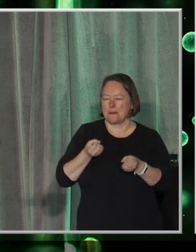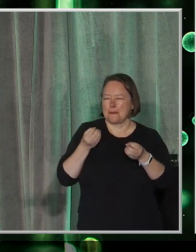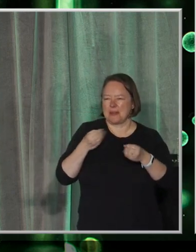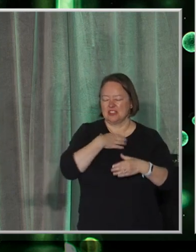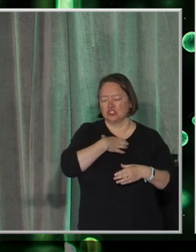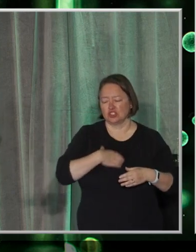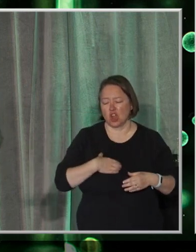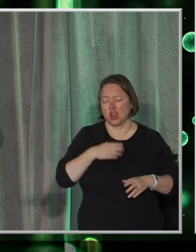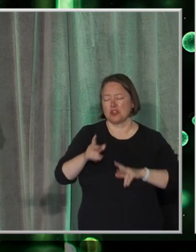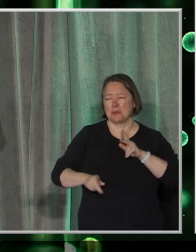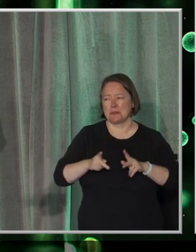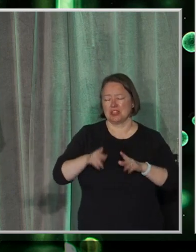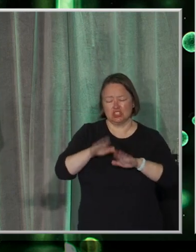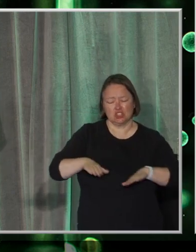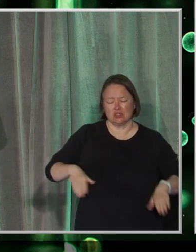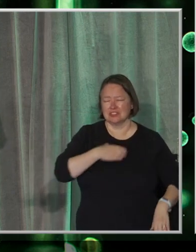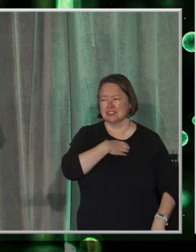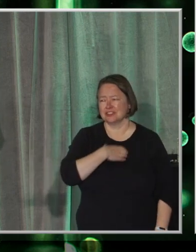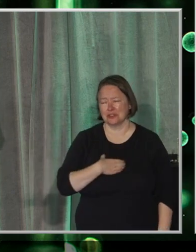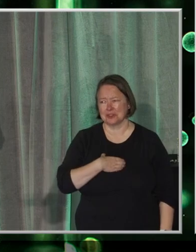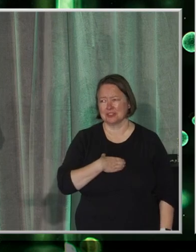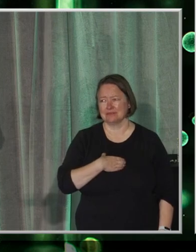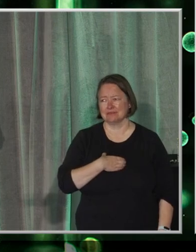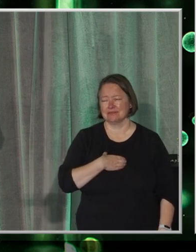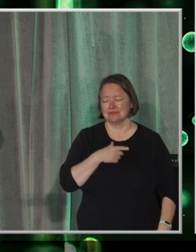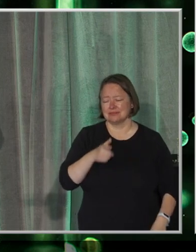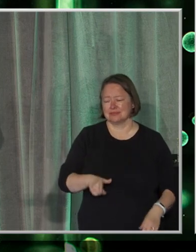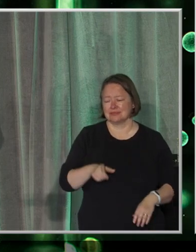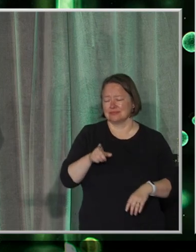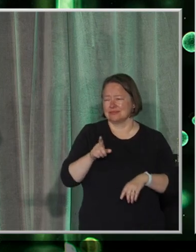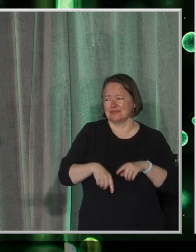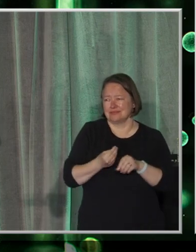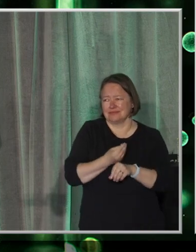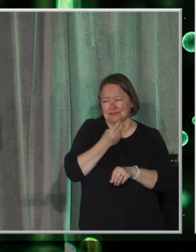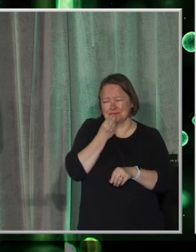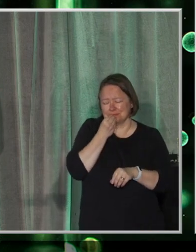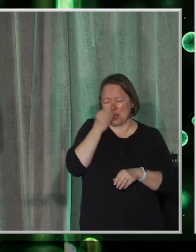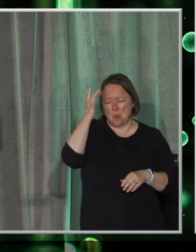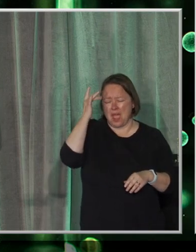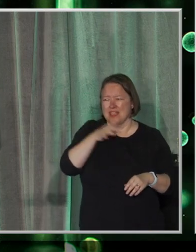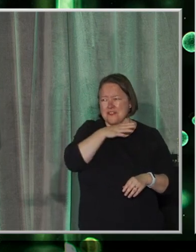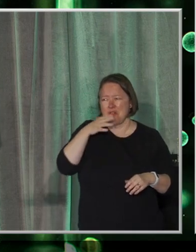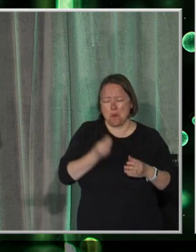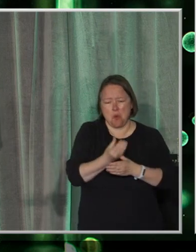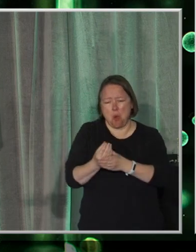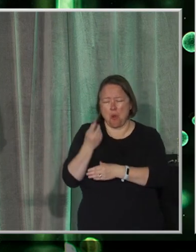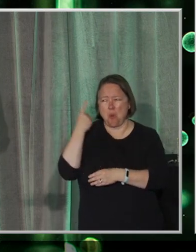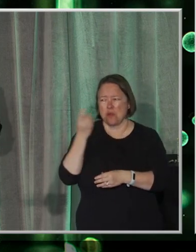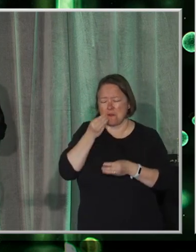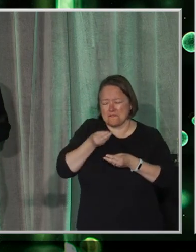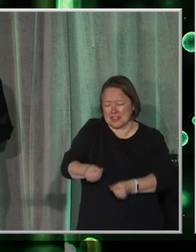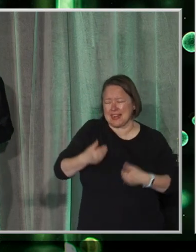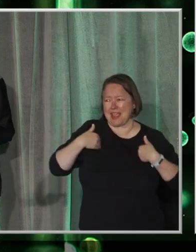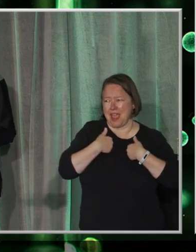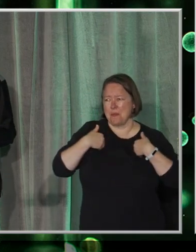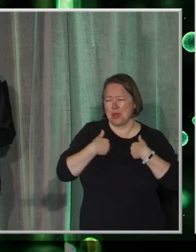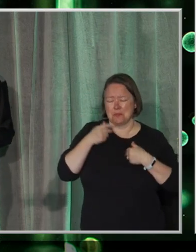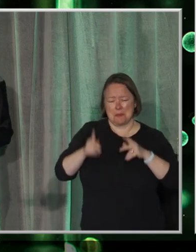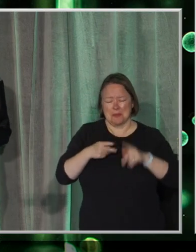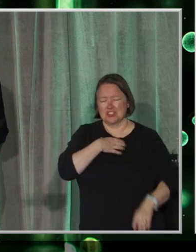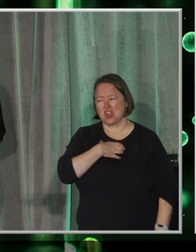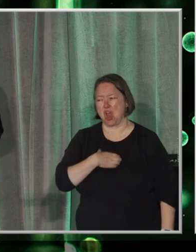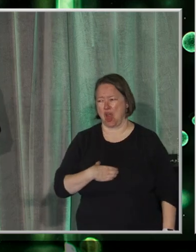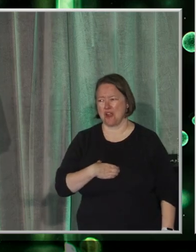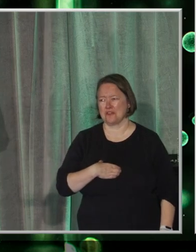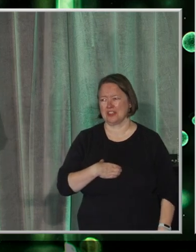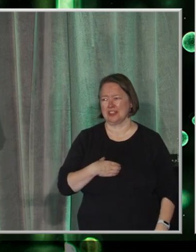starving people and starving children and who were really undernourished. I wondered why this farm prioritized feeding the animals when there was people are starving in the